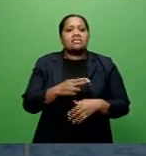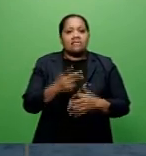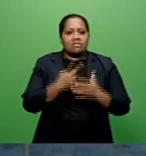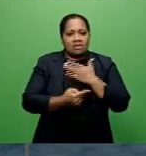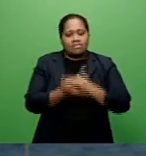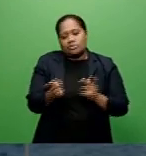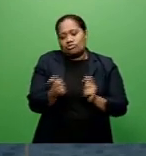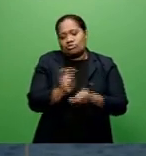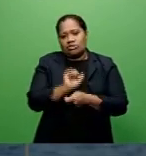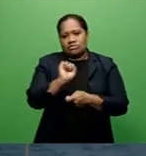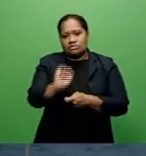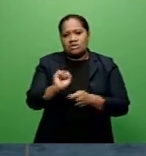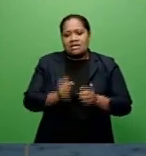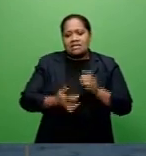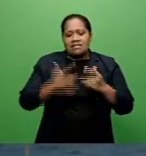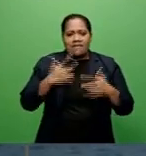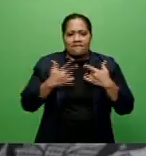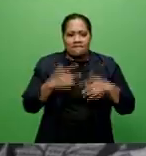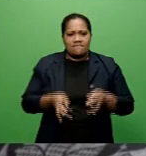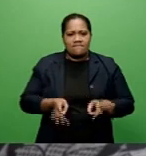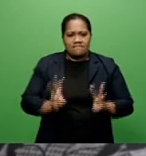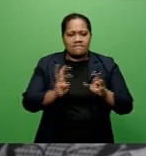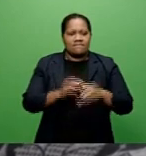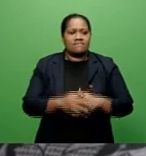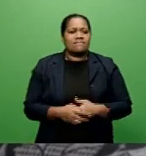lifestyle. Dipesh Kumar reports.